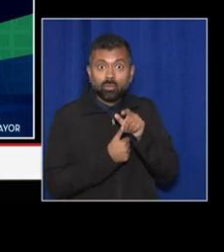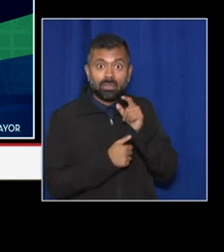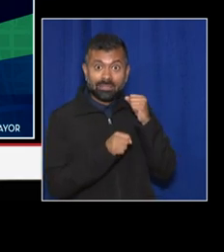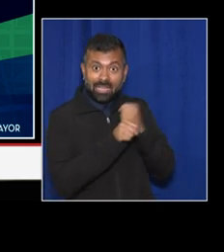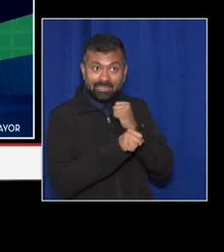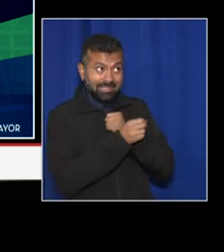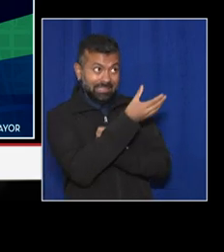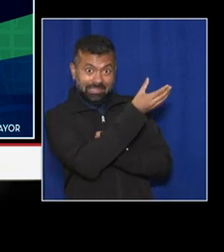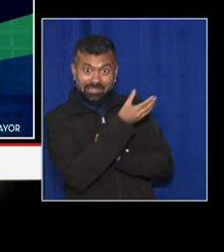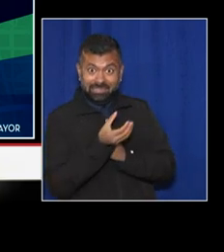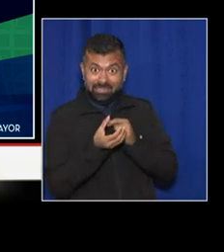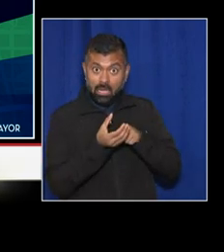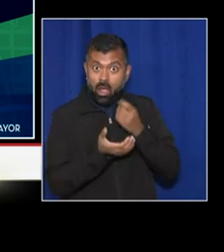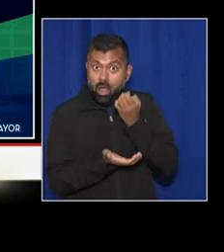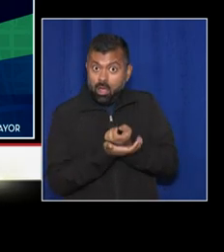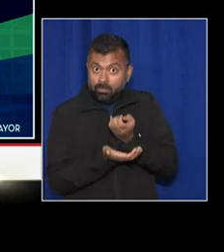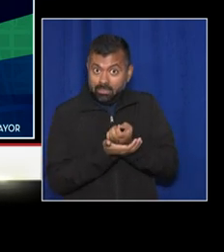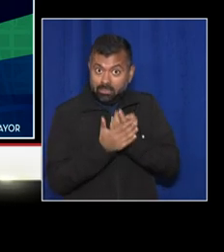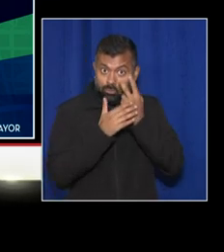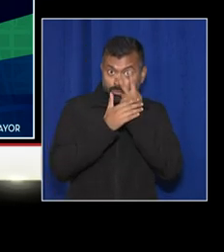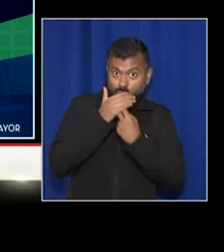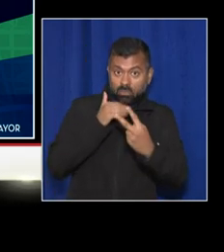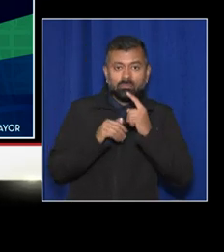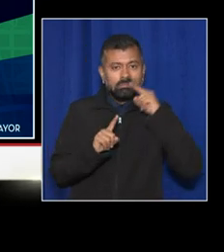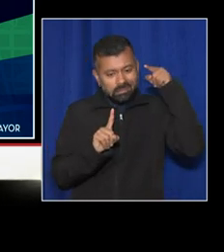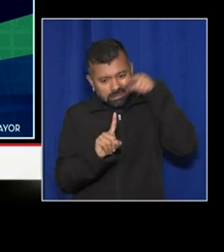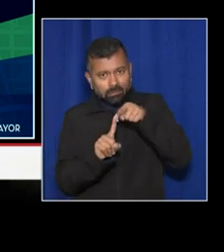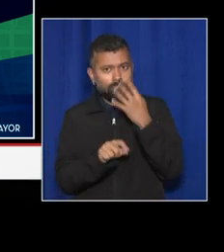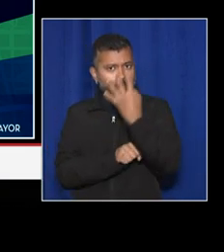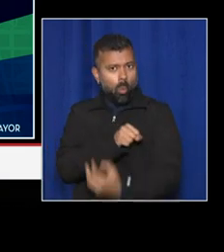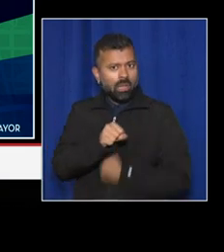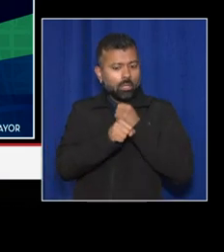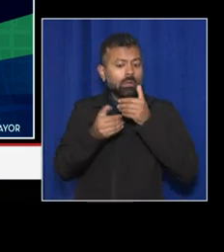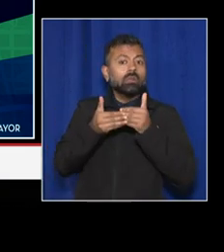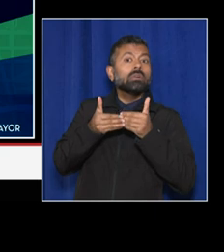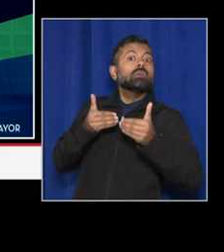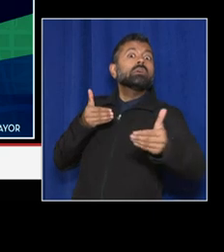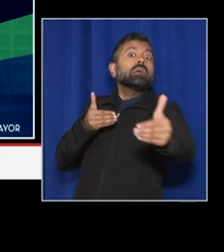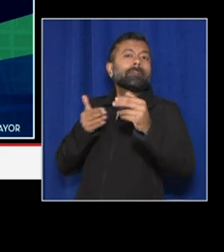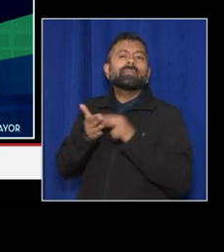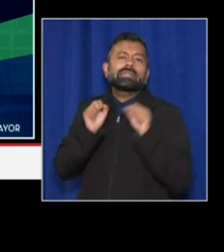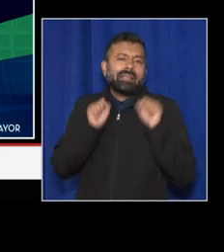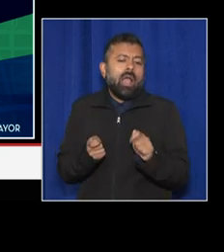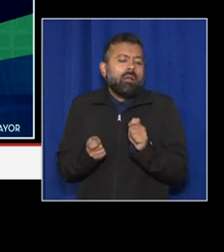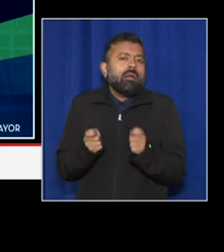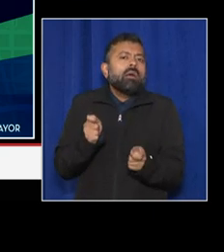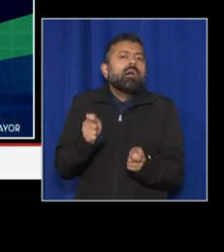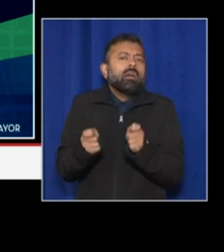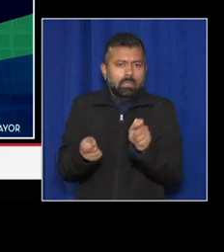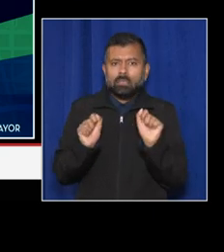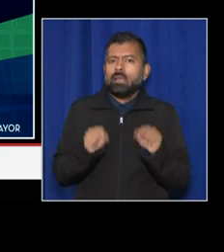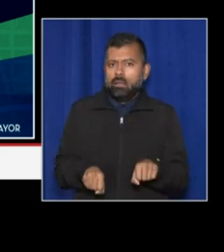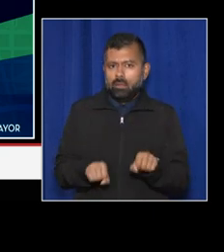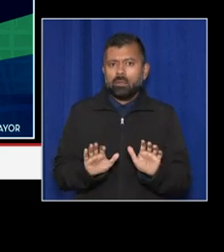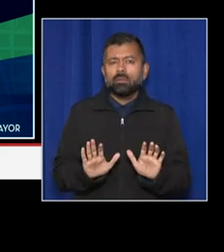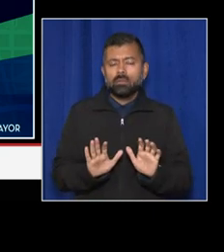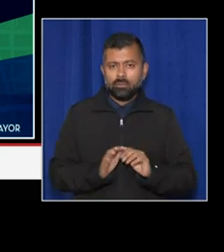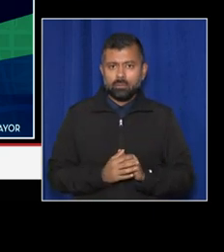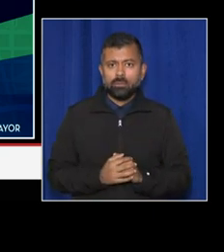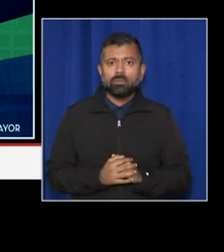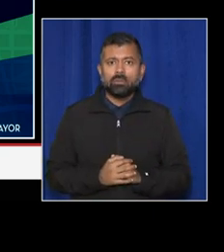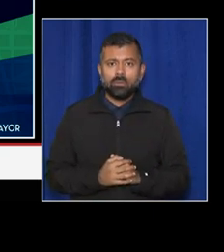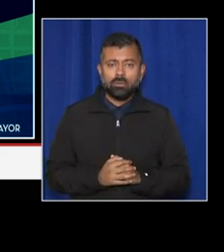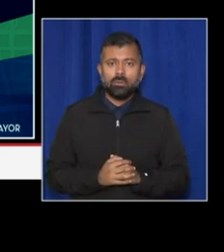now. So we will continue to work on all of the things that I mentioned, but I also